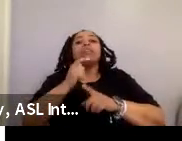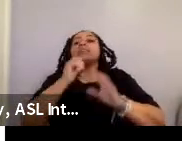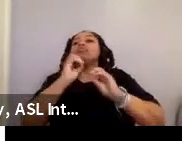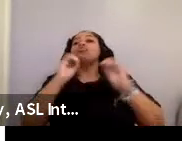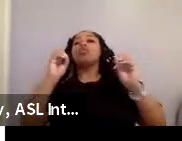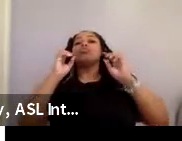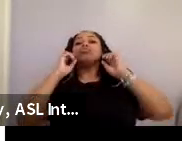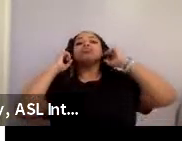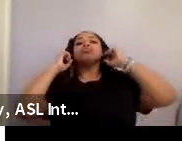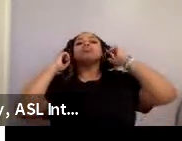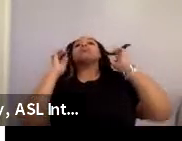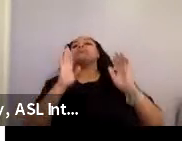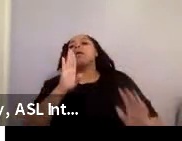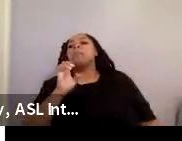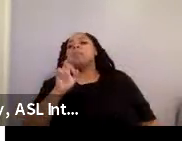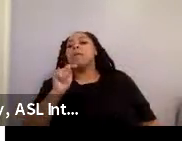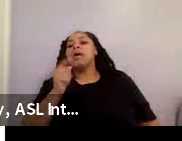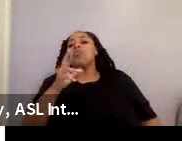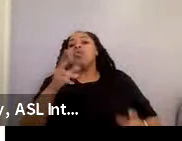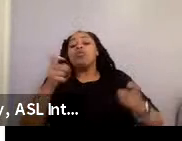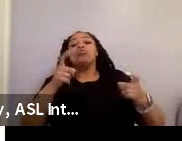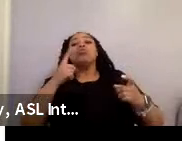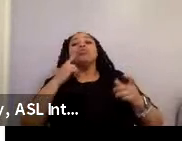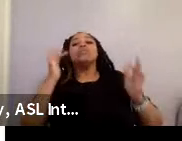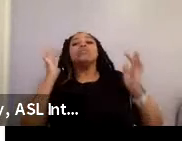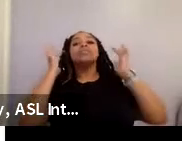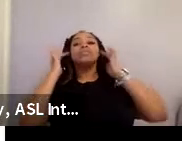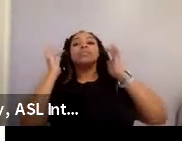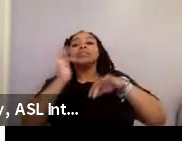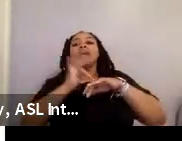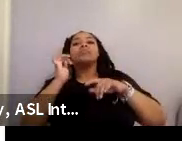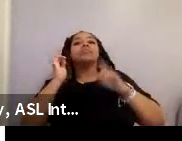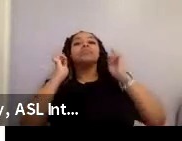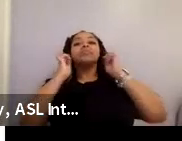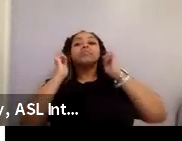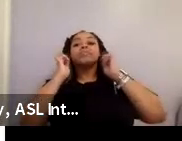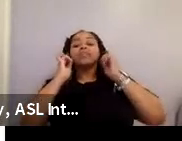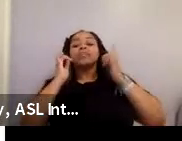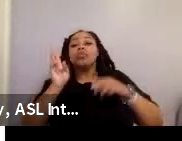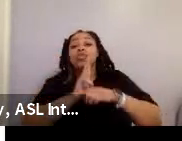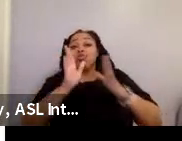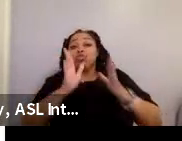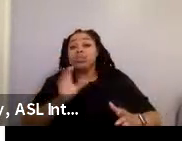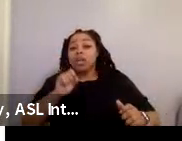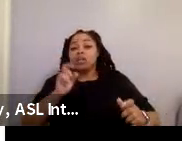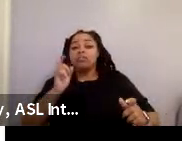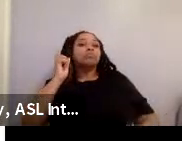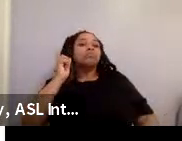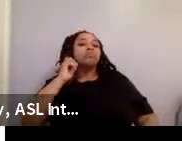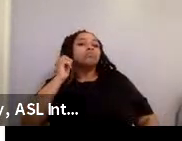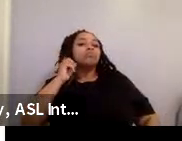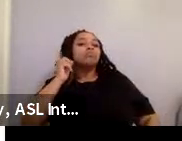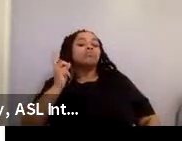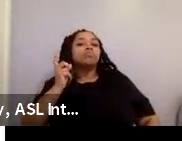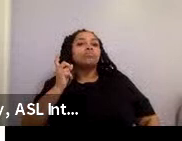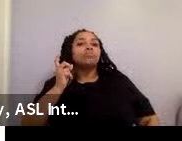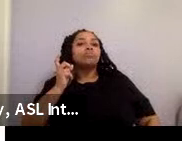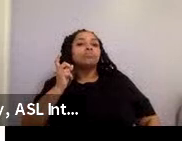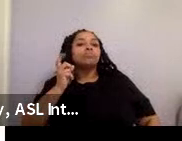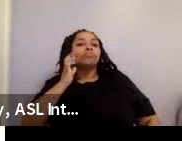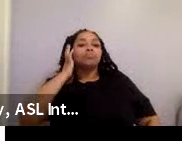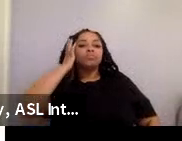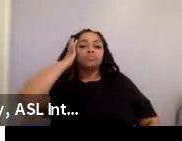tactile buttons or controls. They're touch operated, where a user could tap on these